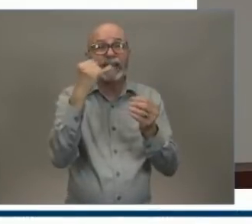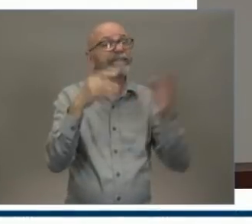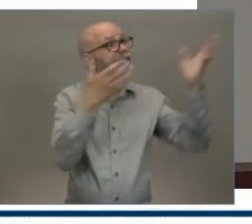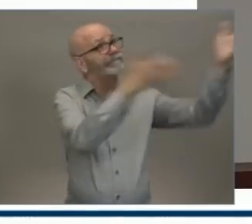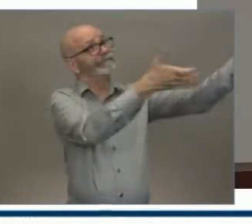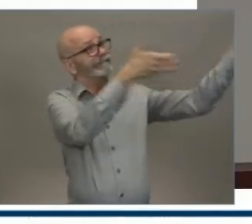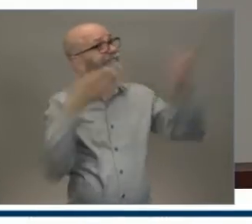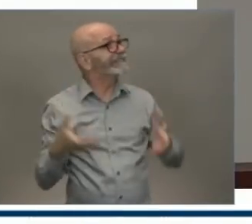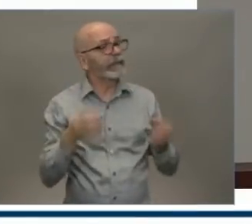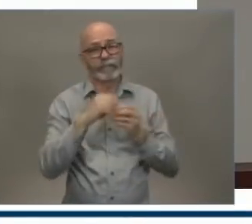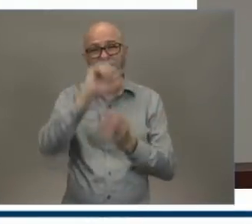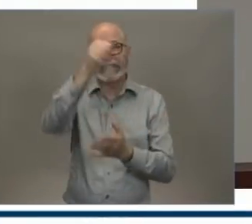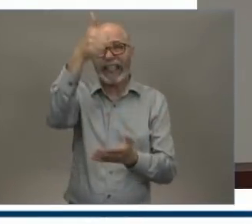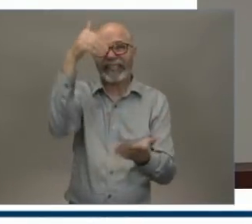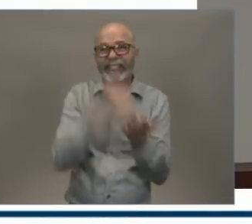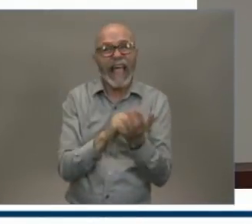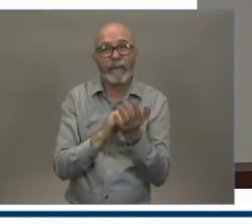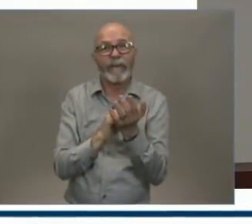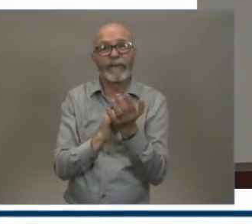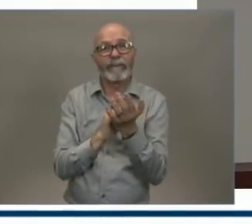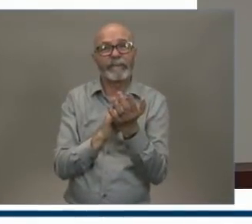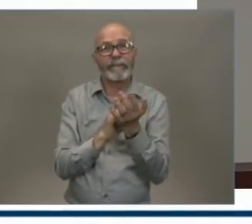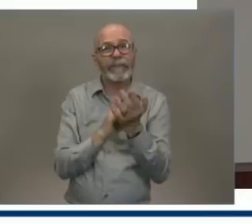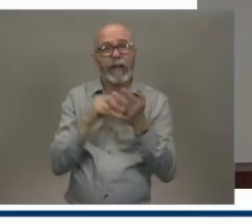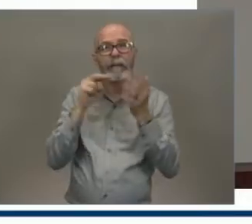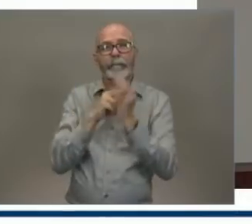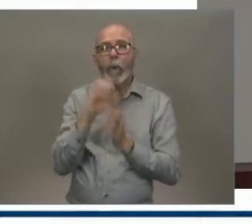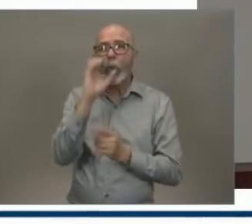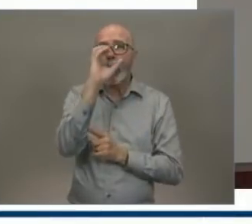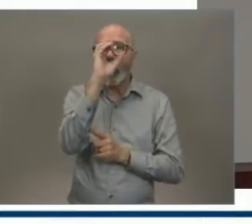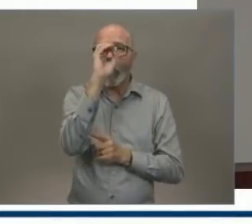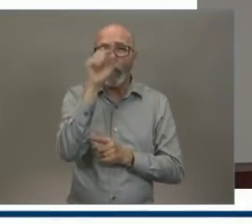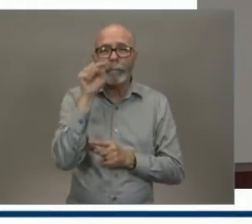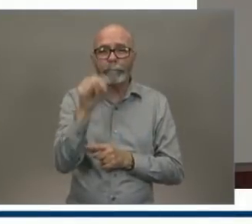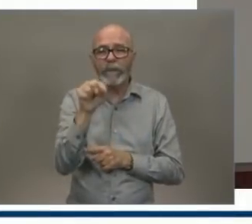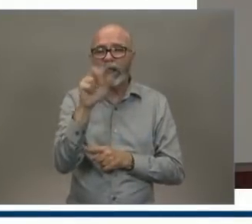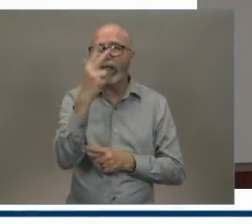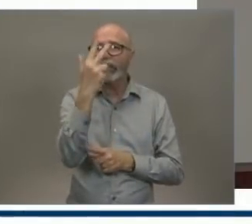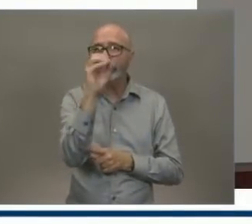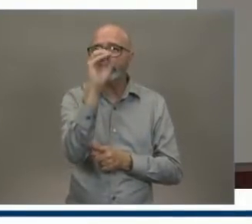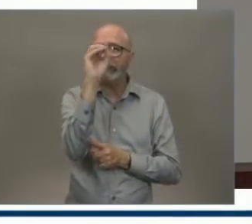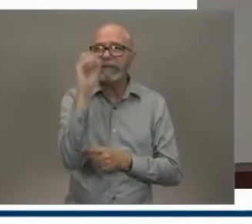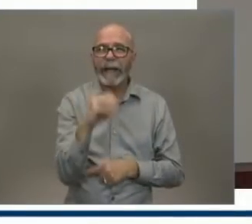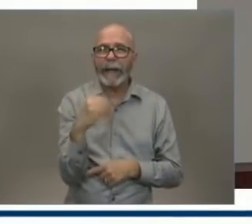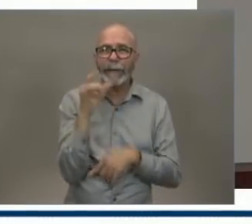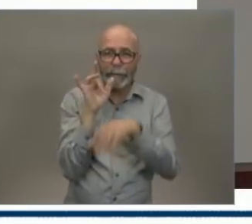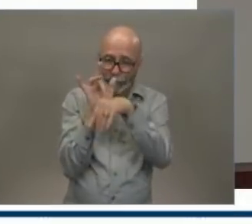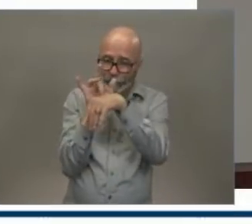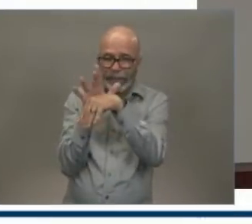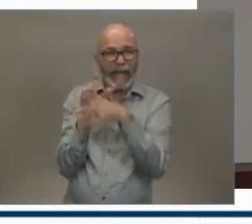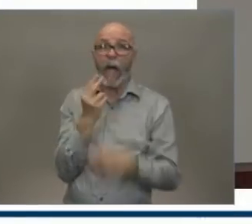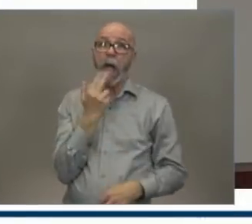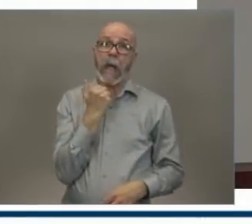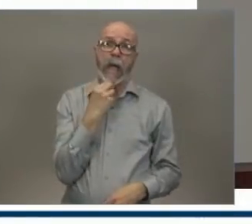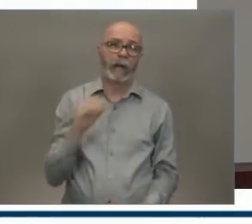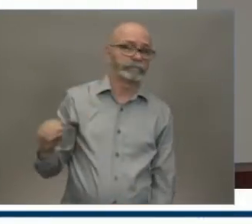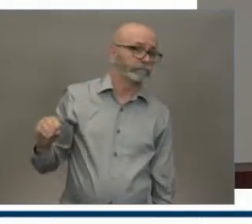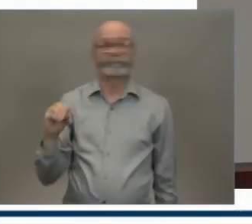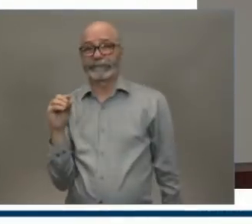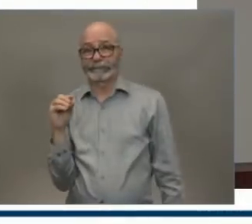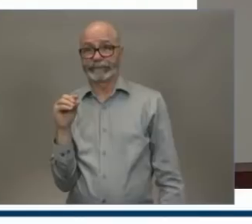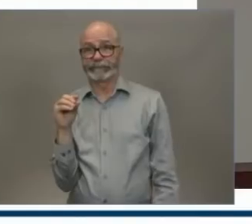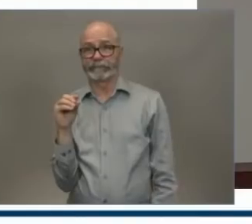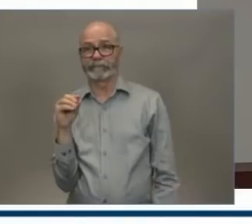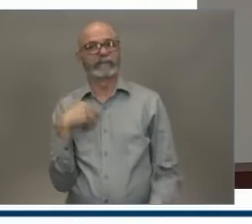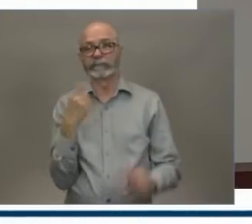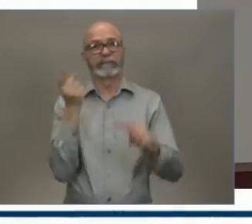only 0.3% have been what we would say considered wasted because they haven't been able to be used